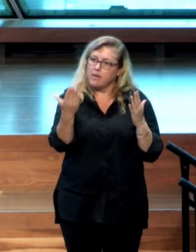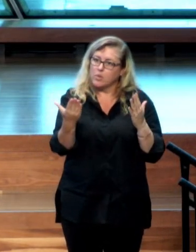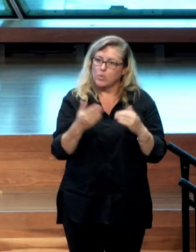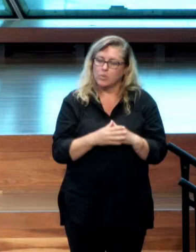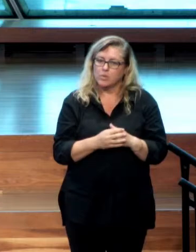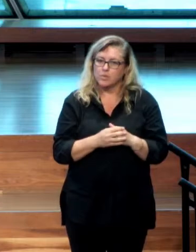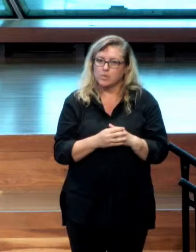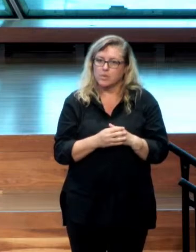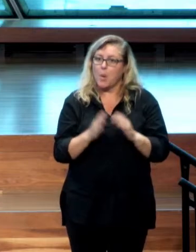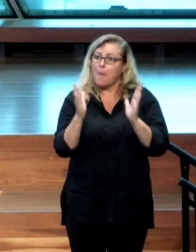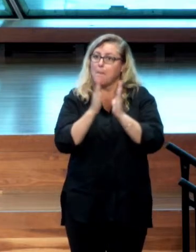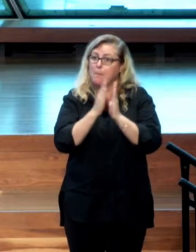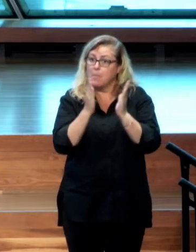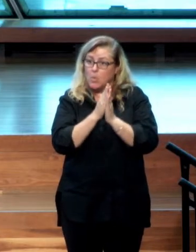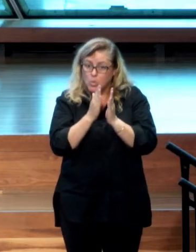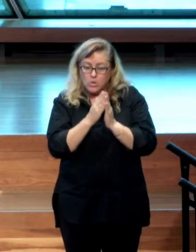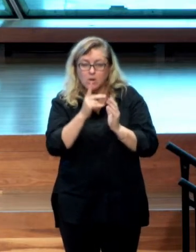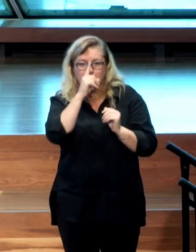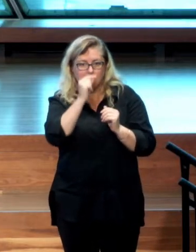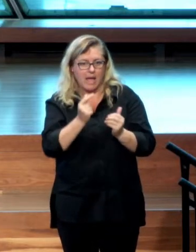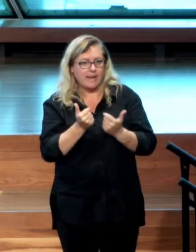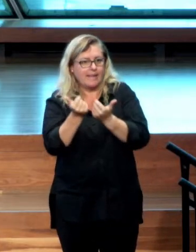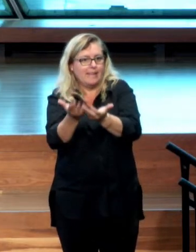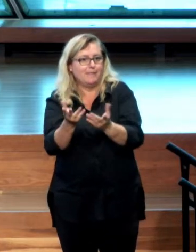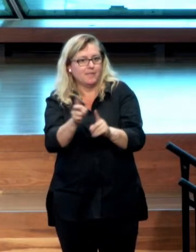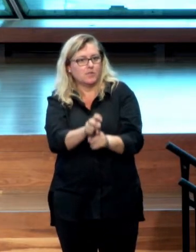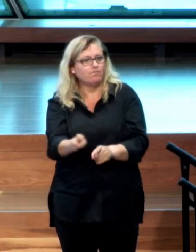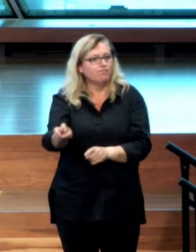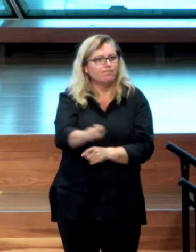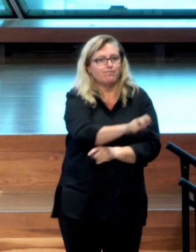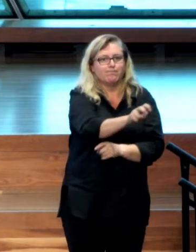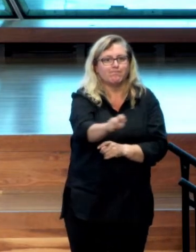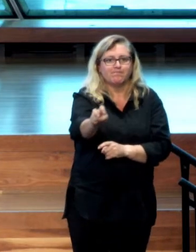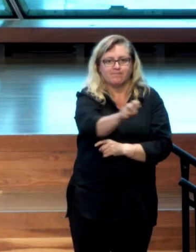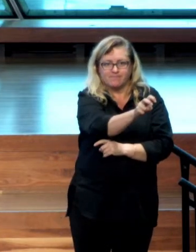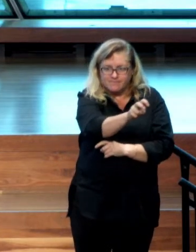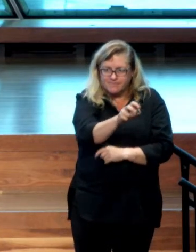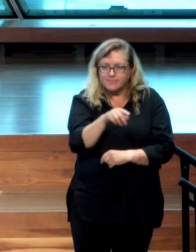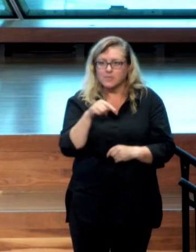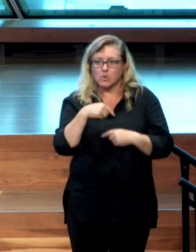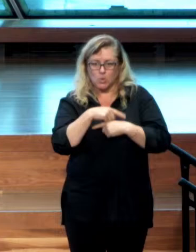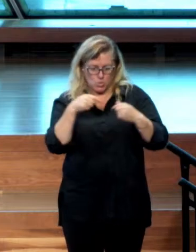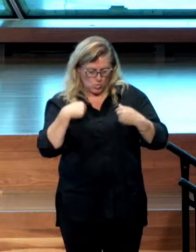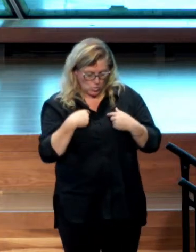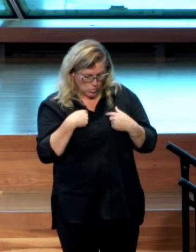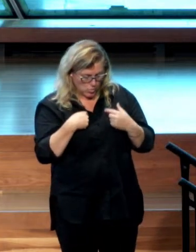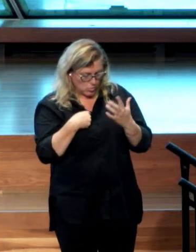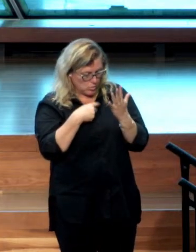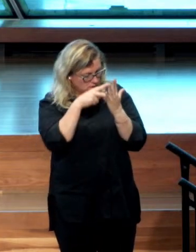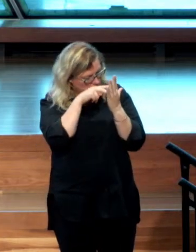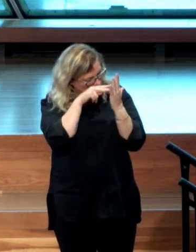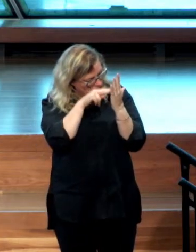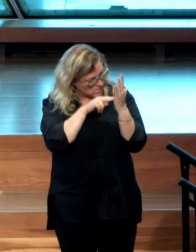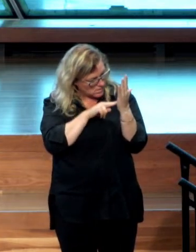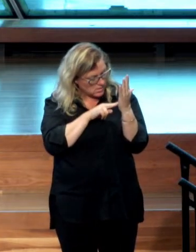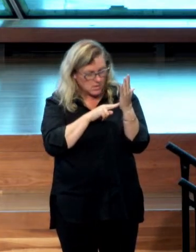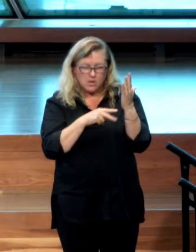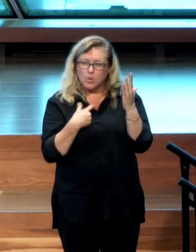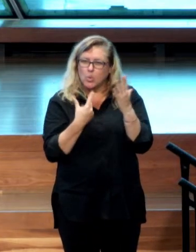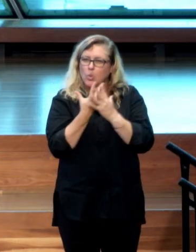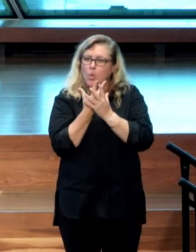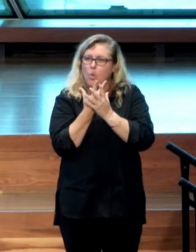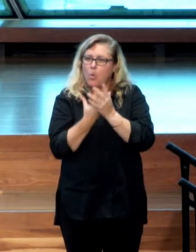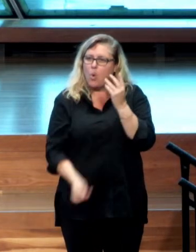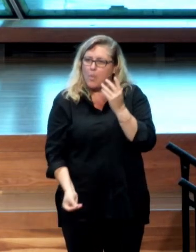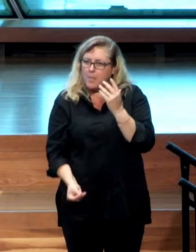They say books can take you on a journey. There are many of us here who've read books. They've done far more than that. They've swept us off our feet. And for me, it's